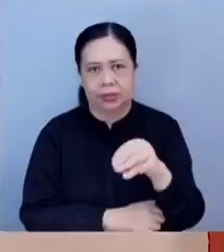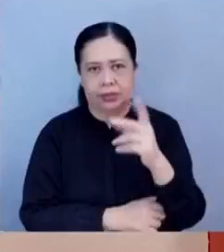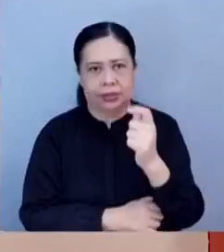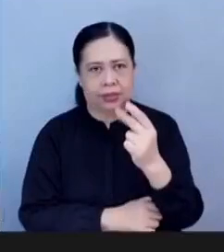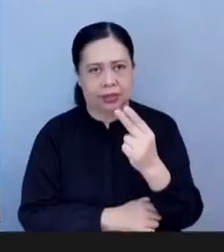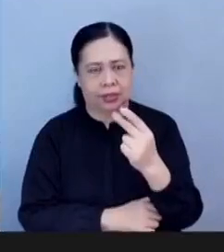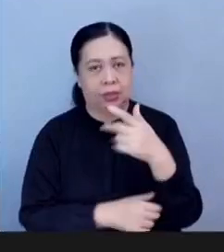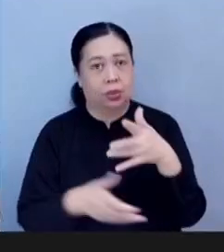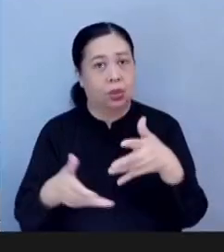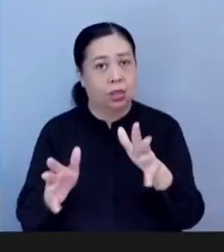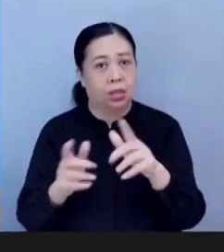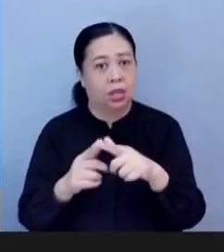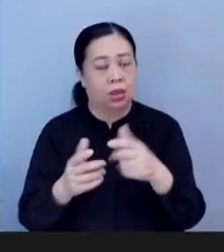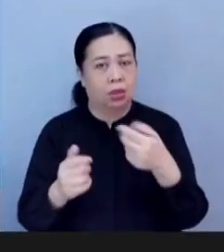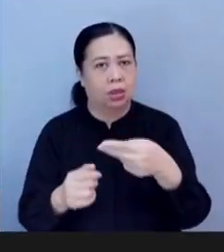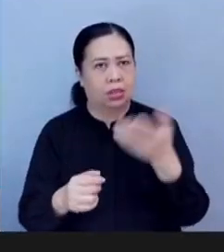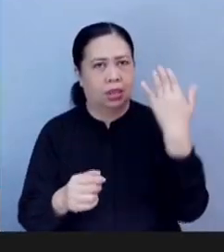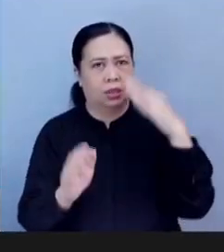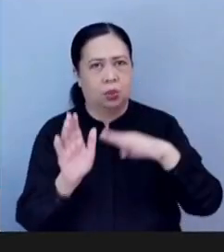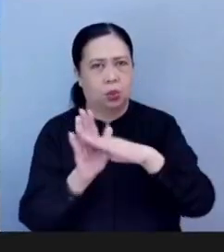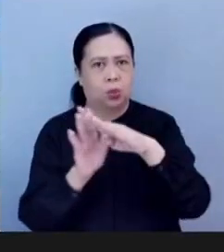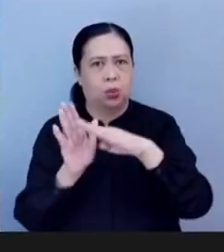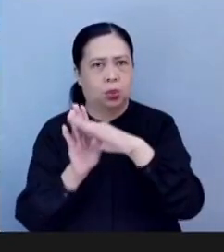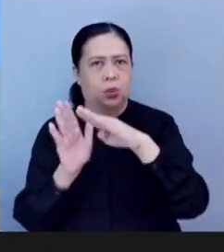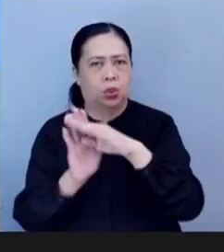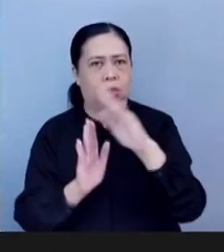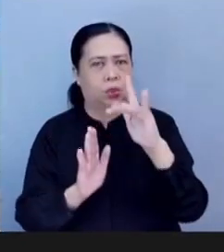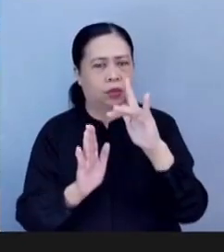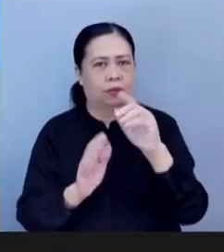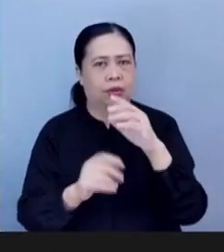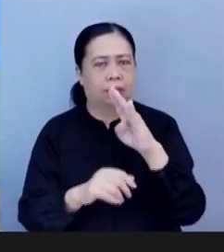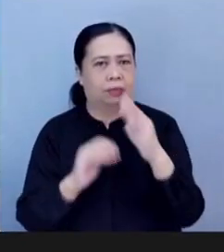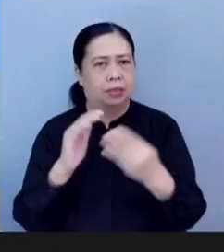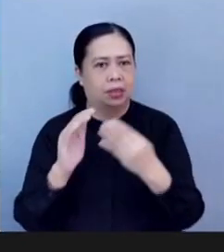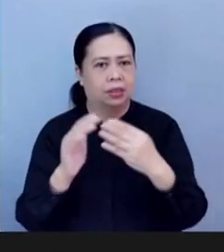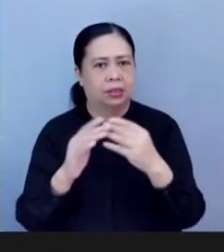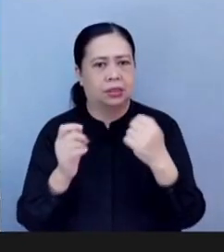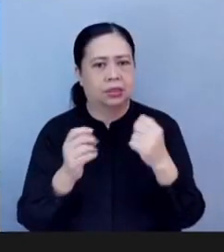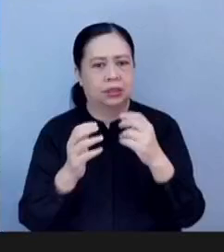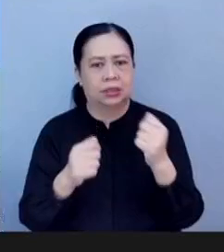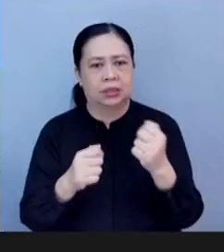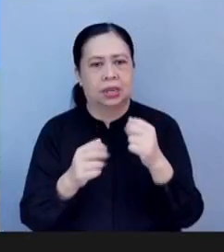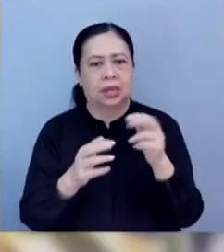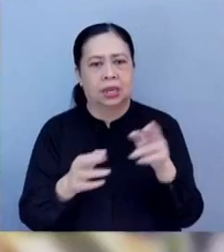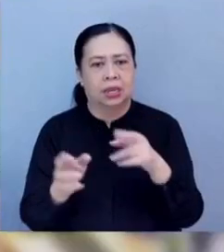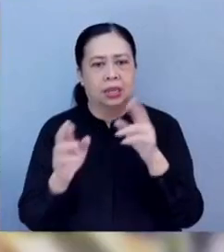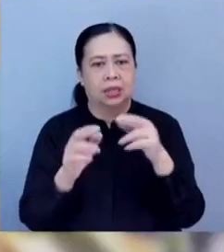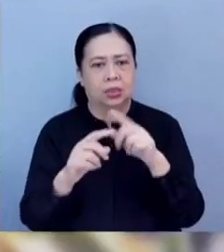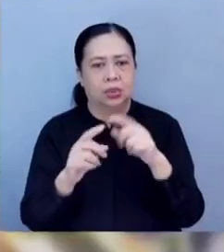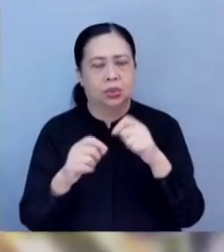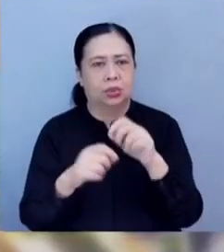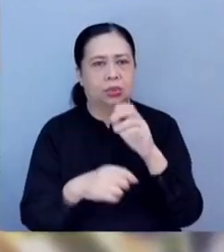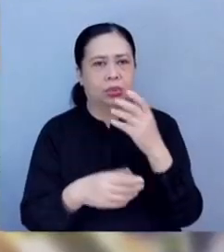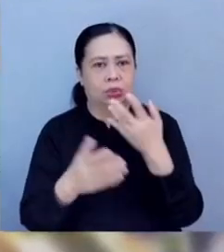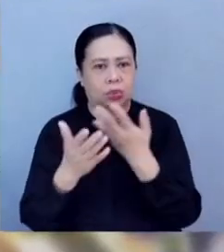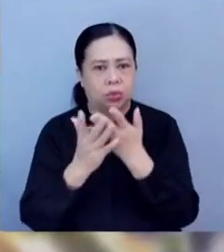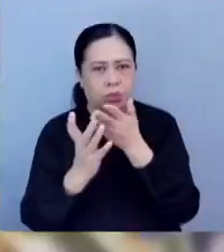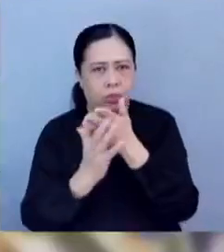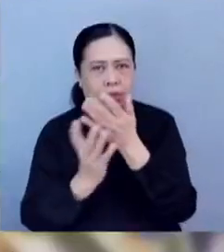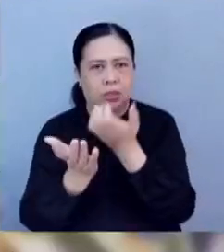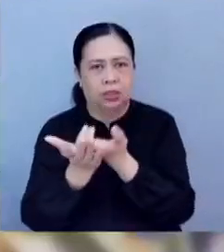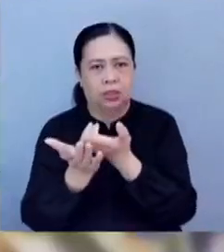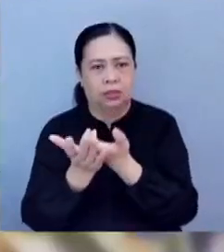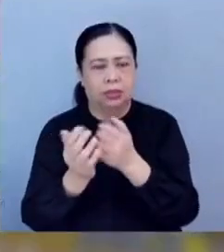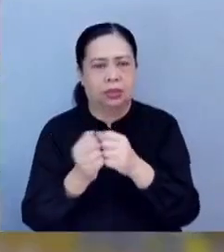to allow the past hikes, including the 25 basis point off-cycle increase last month, to filter through the economy